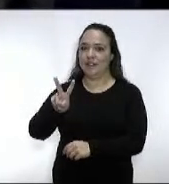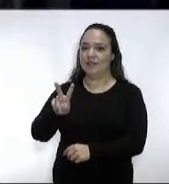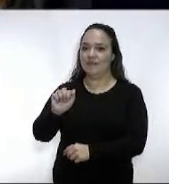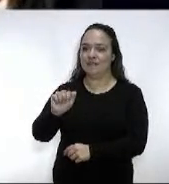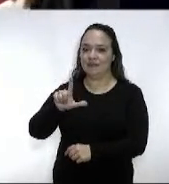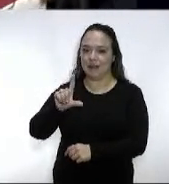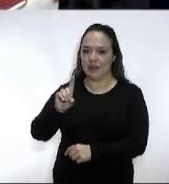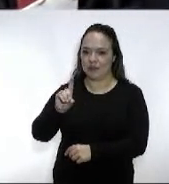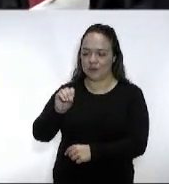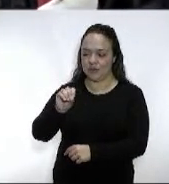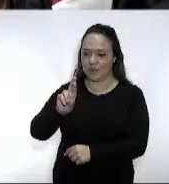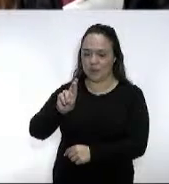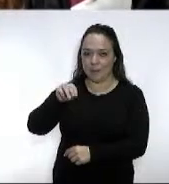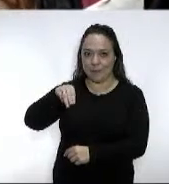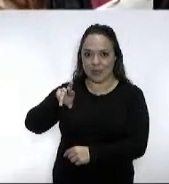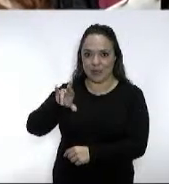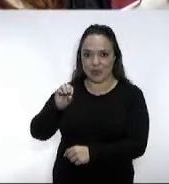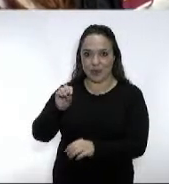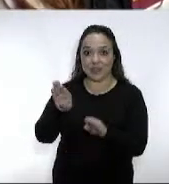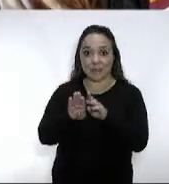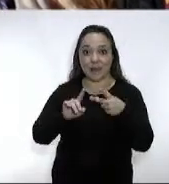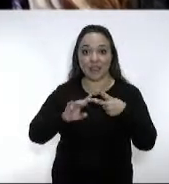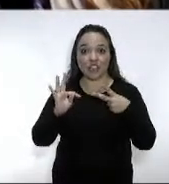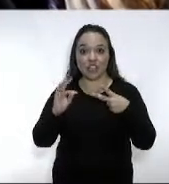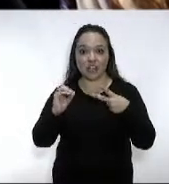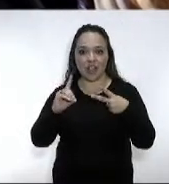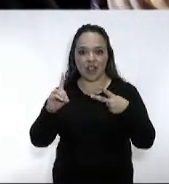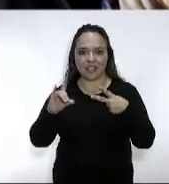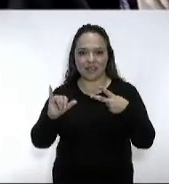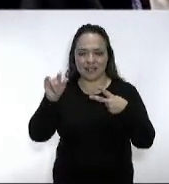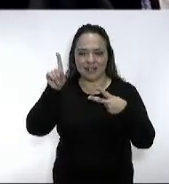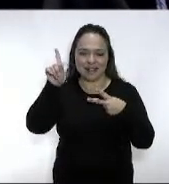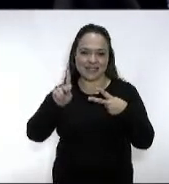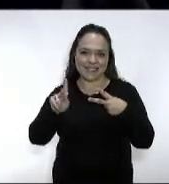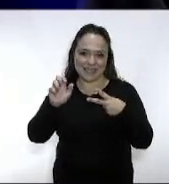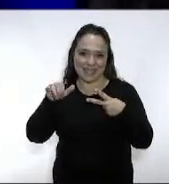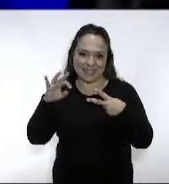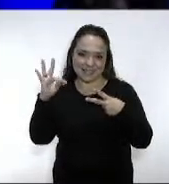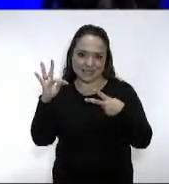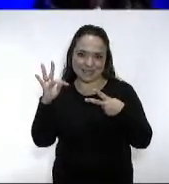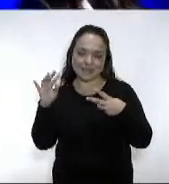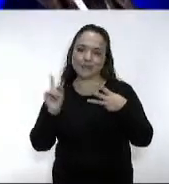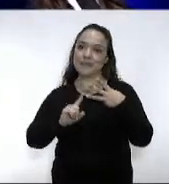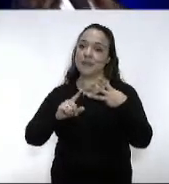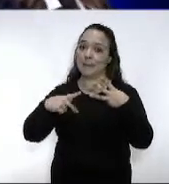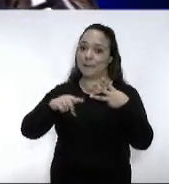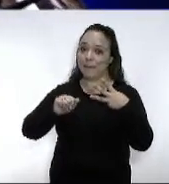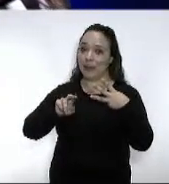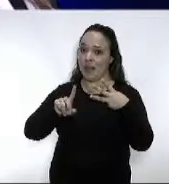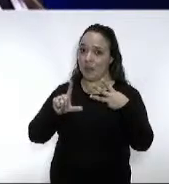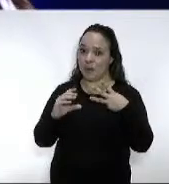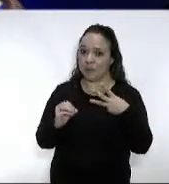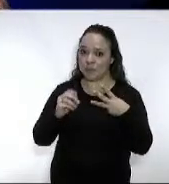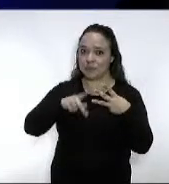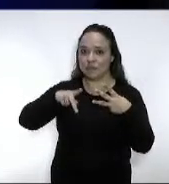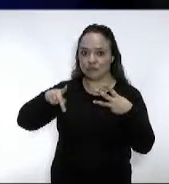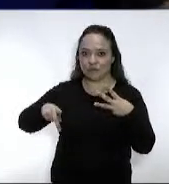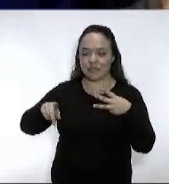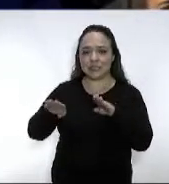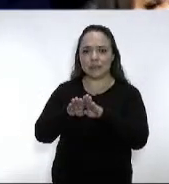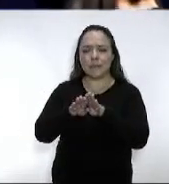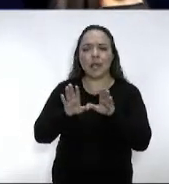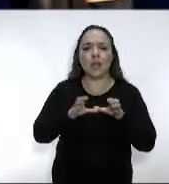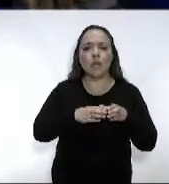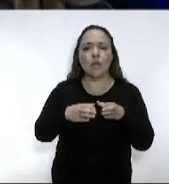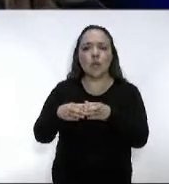I'm talking about the provost of PUCPR, Professor Vladimir Gramsci, President, Kennedy State University, Todd Dykem, Director of